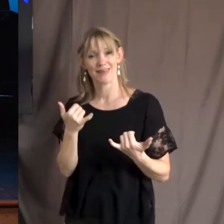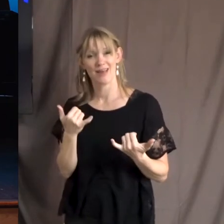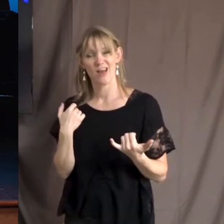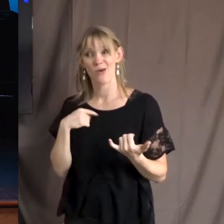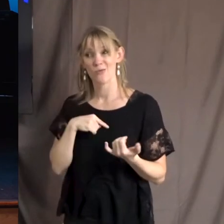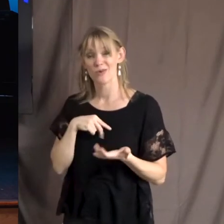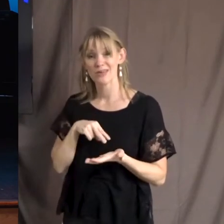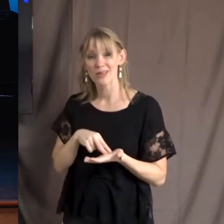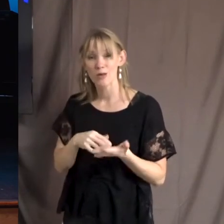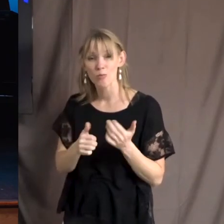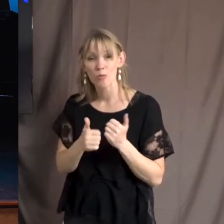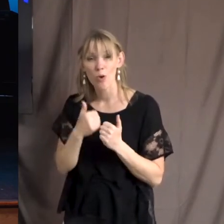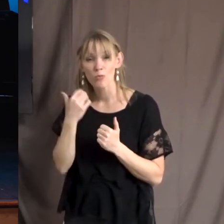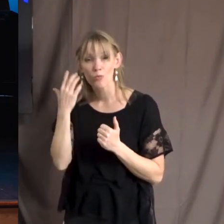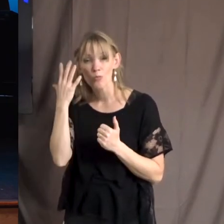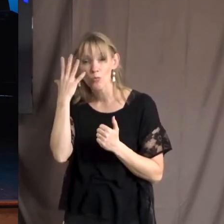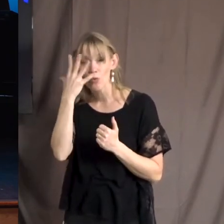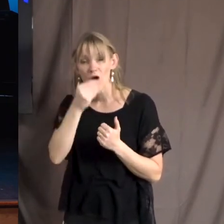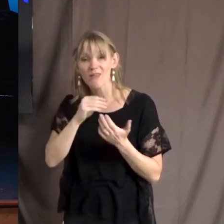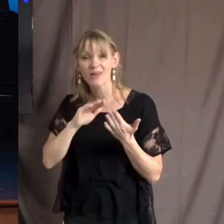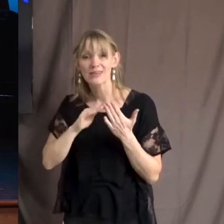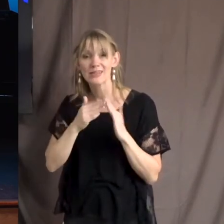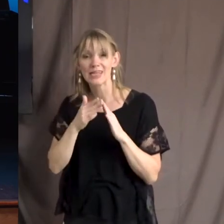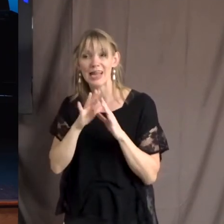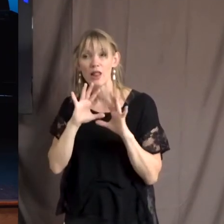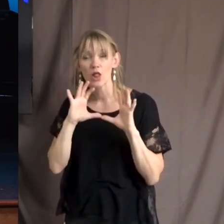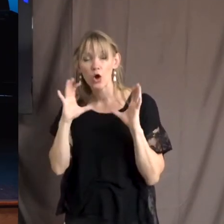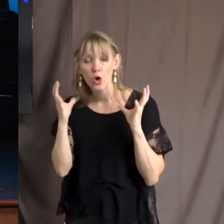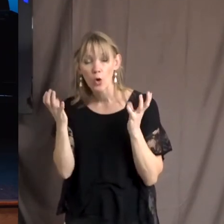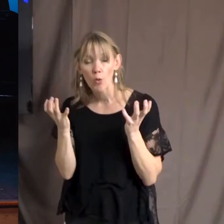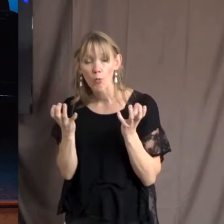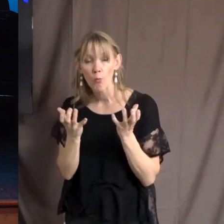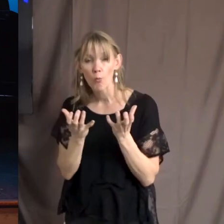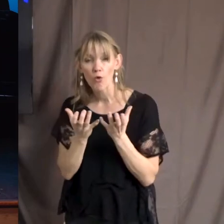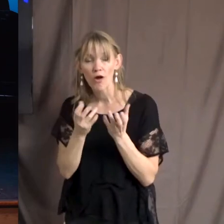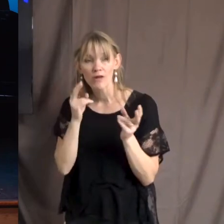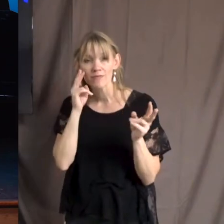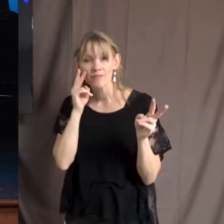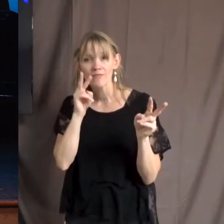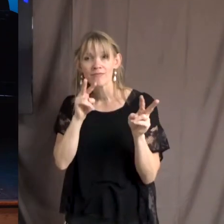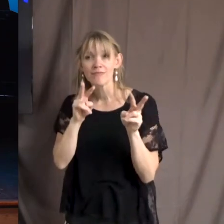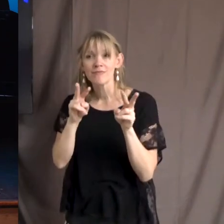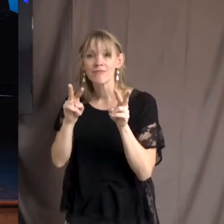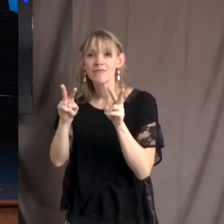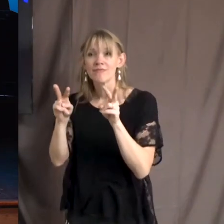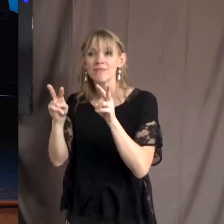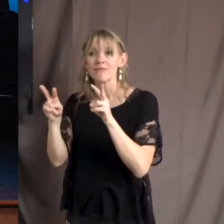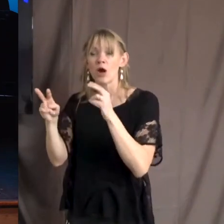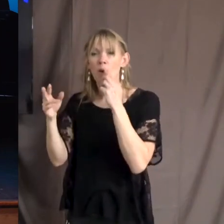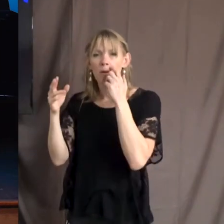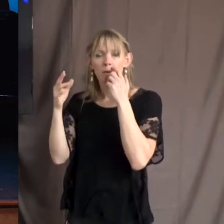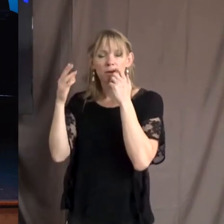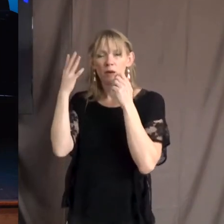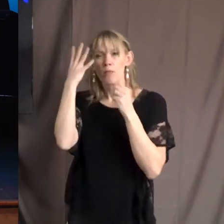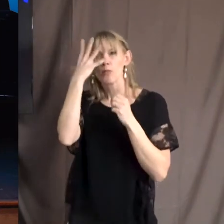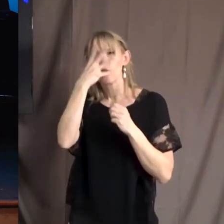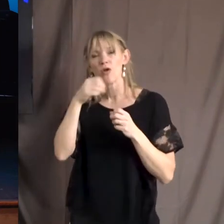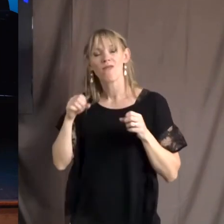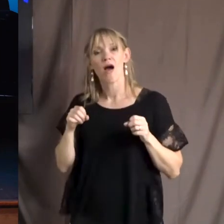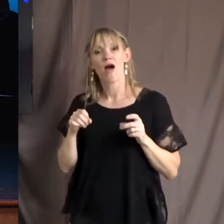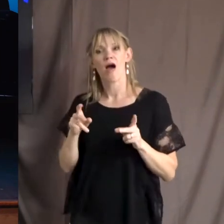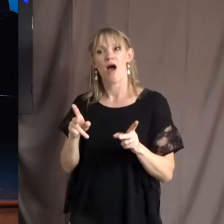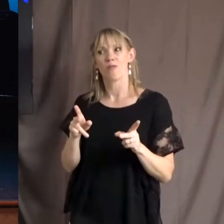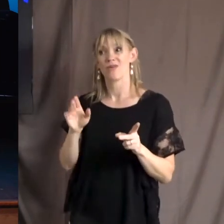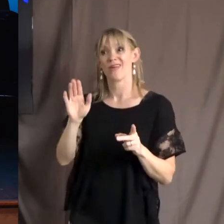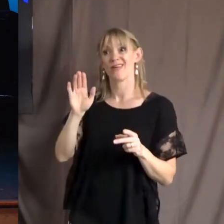of the most beautiful cities in the world, looking at this amazing scenery and this beautiful opportunity that someone gave us